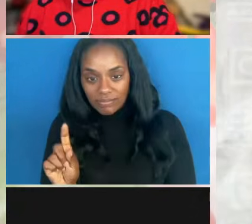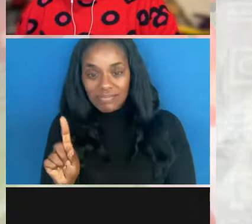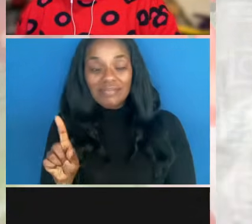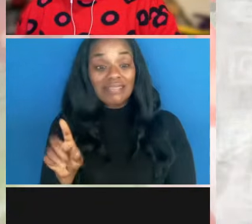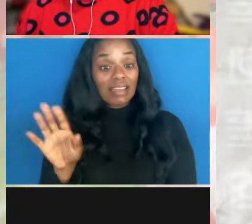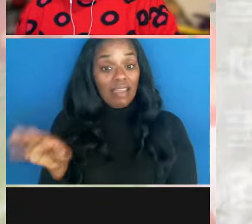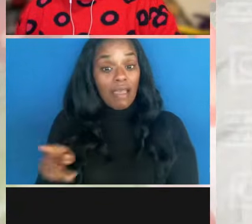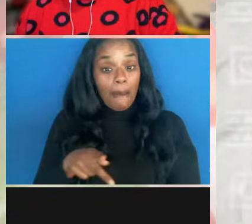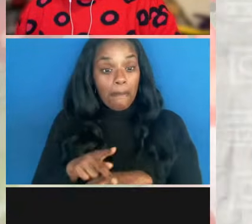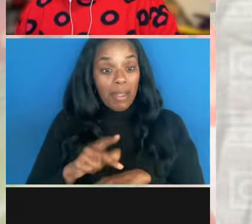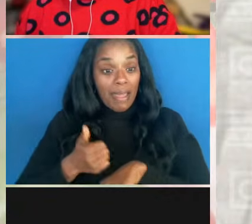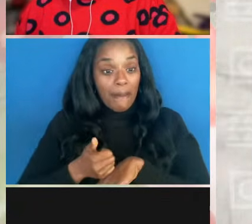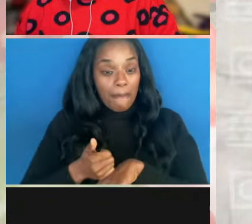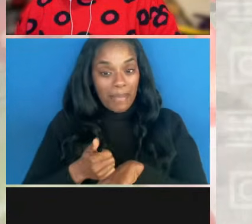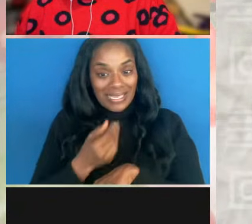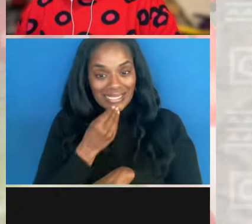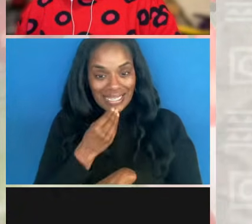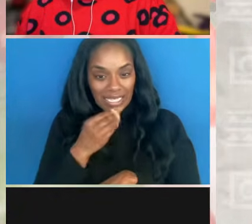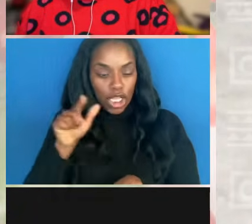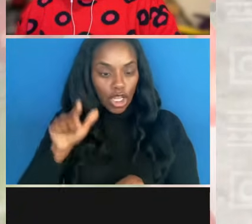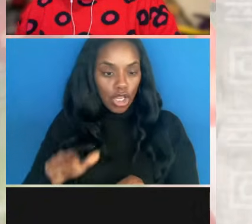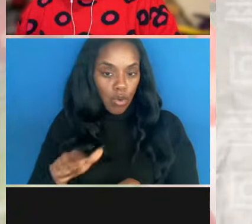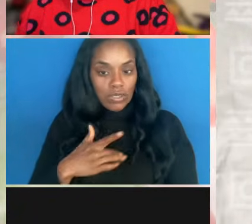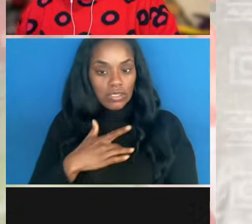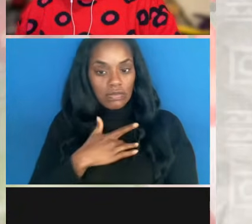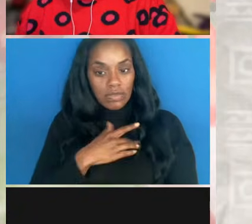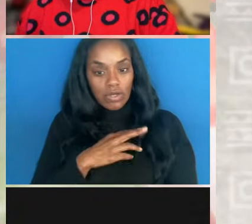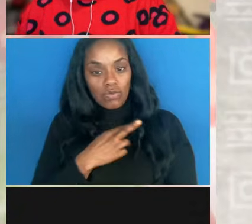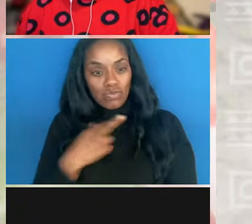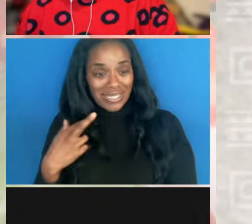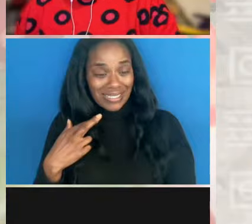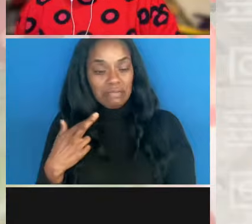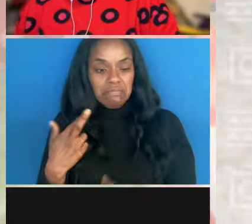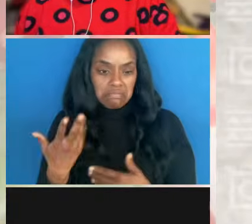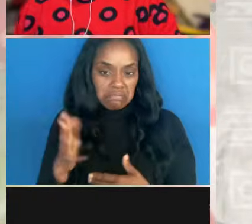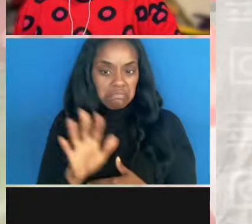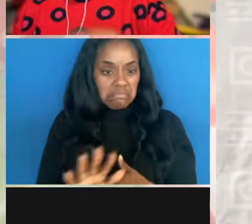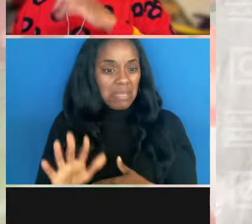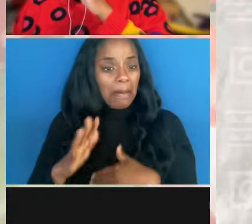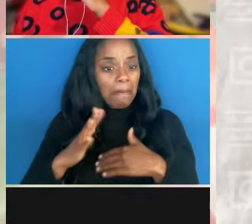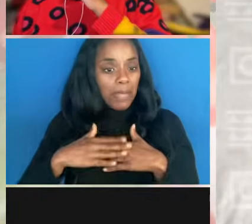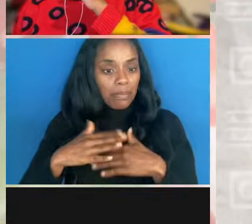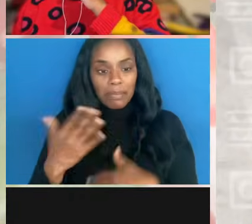cardiovascular risk by at least 15%. That is a very moderate